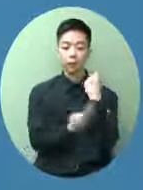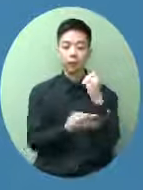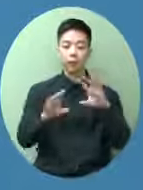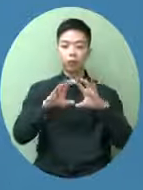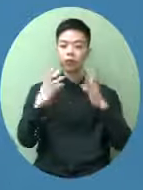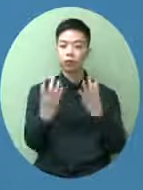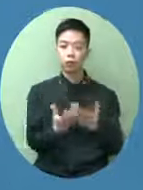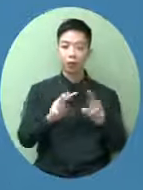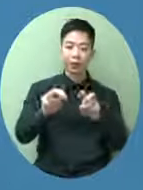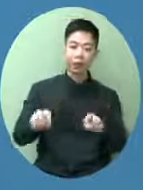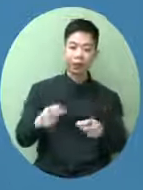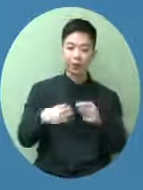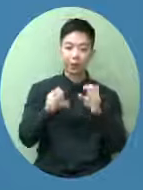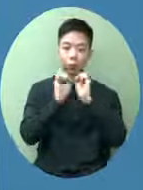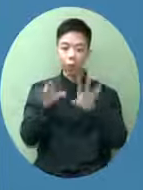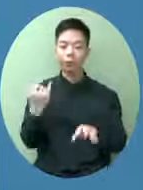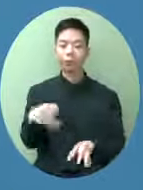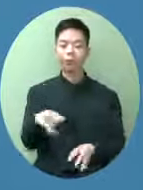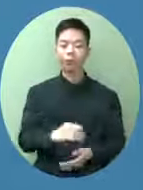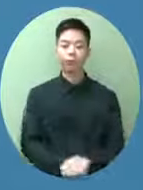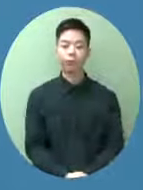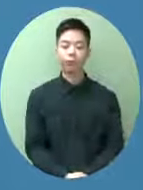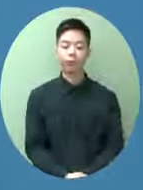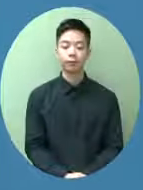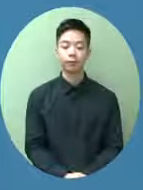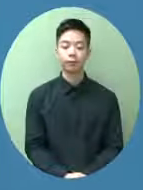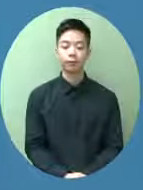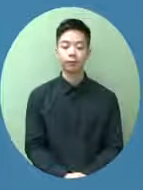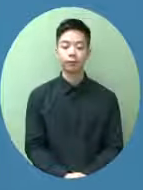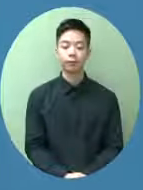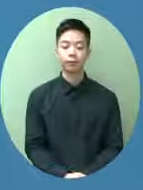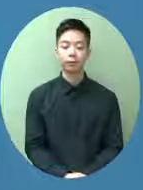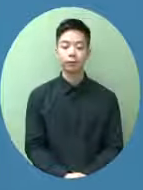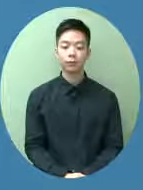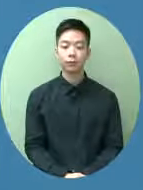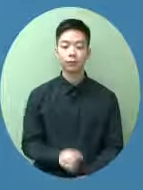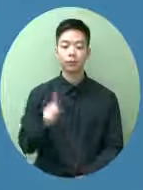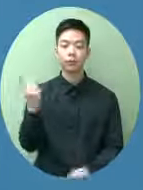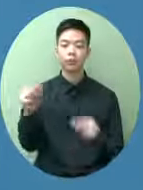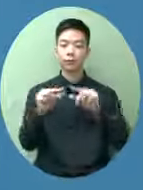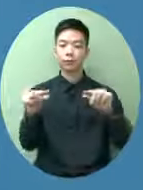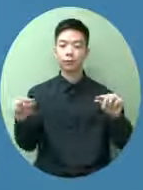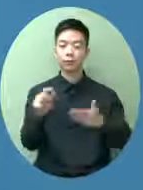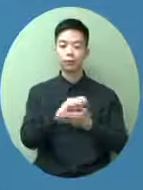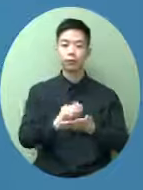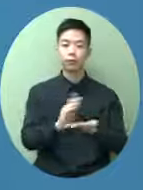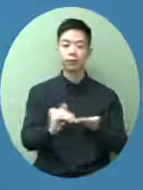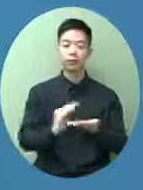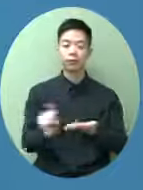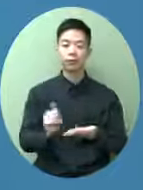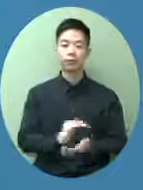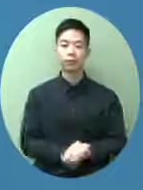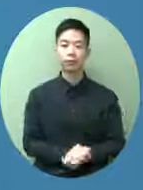in another piece of lawwe have laid down very clearlywhat do we mean by not fulfillingthe statutory requirements